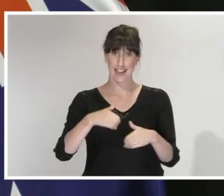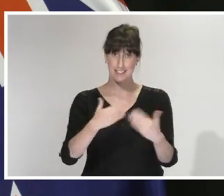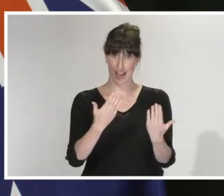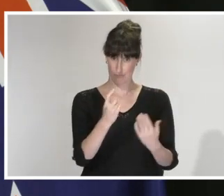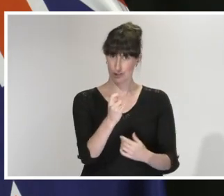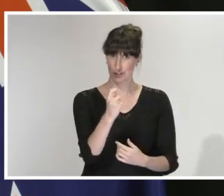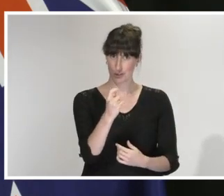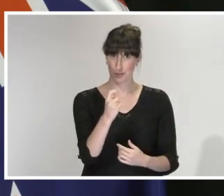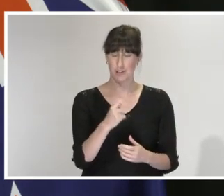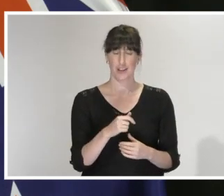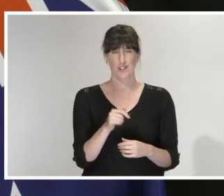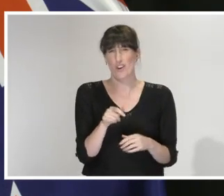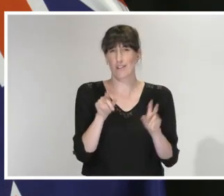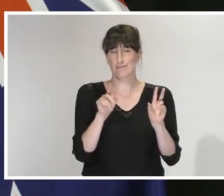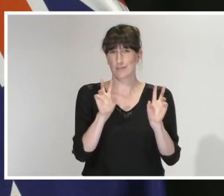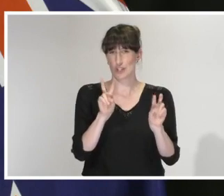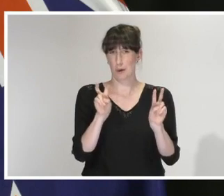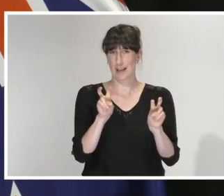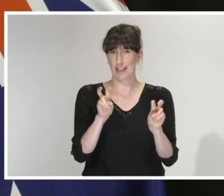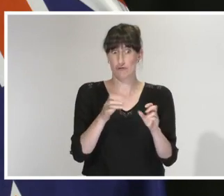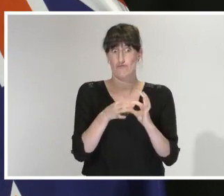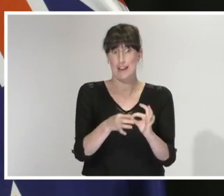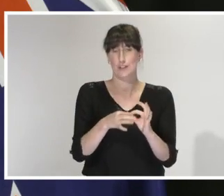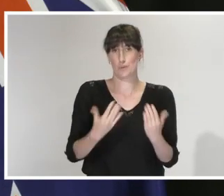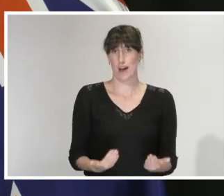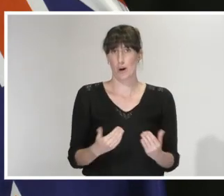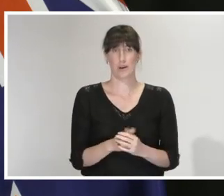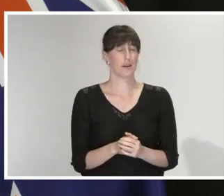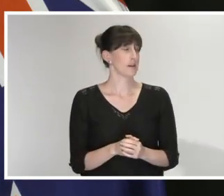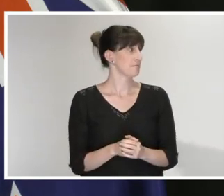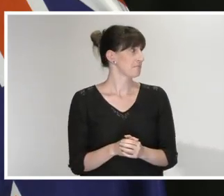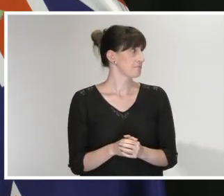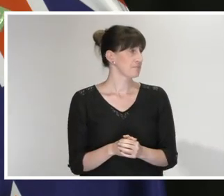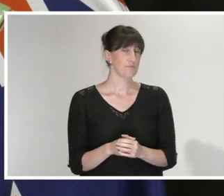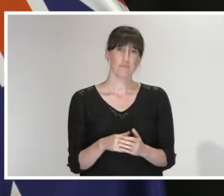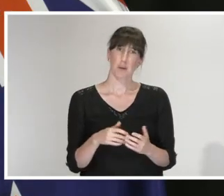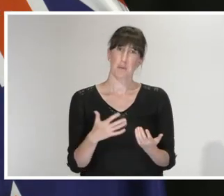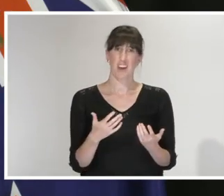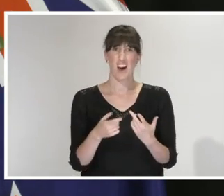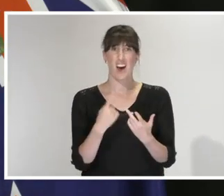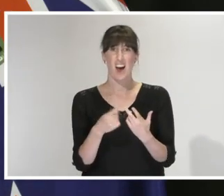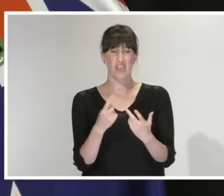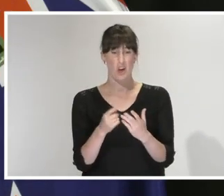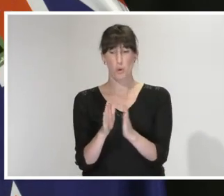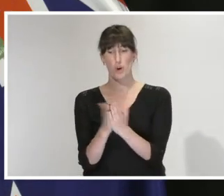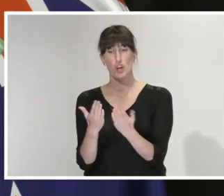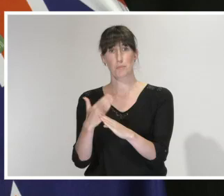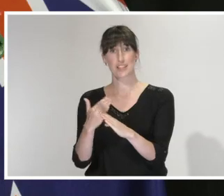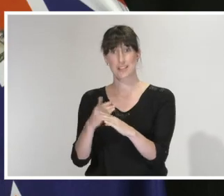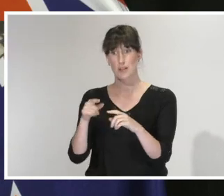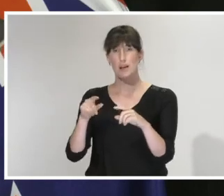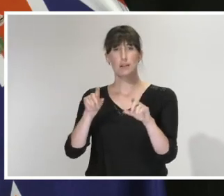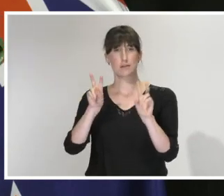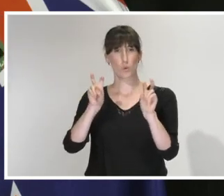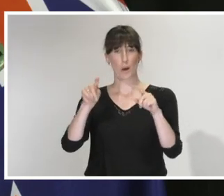topical, timely content. Then you might get other workbooks. So this one's called a Picture This workbook,